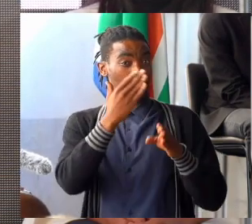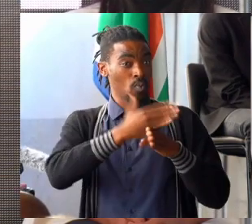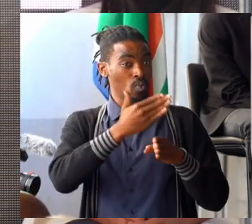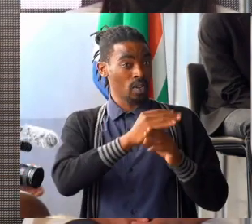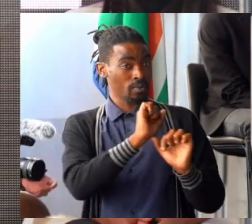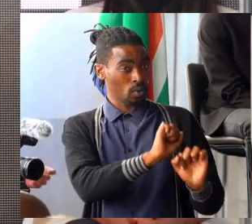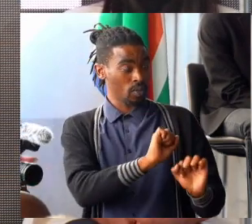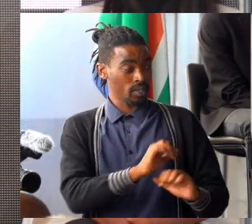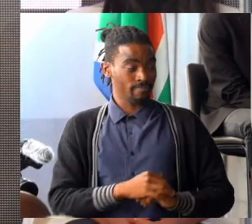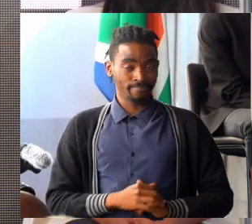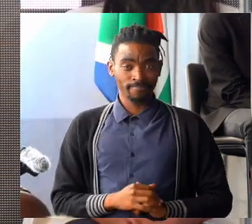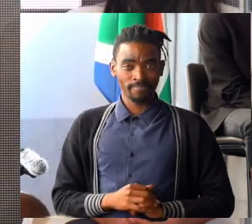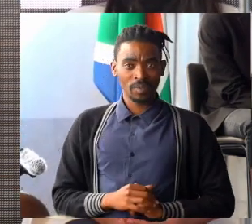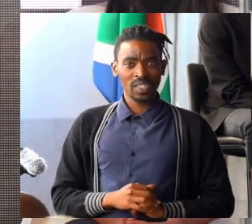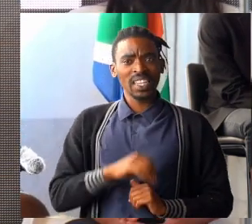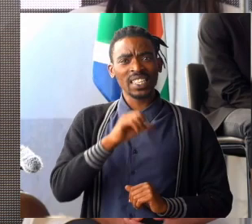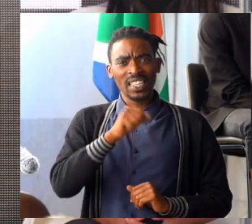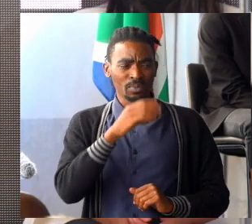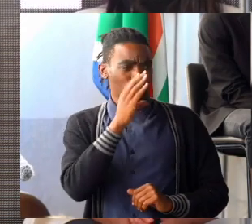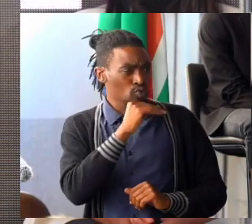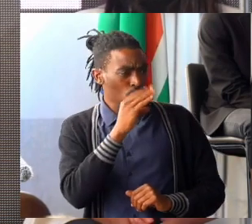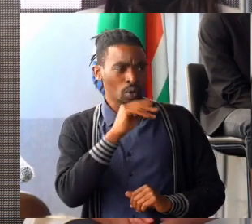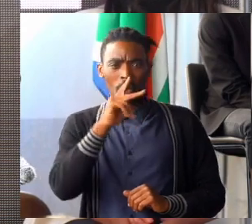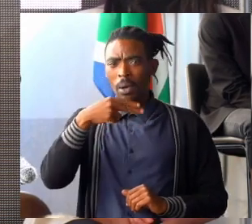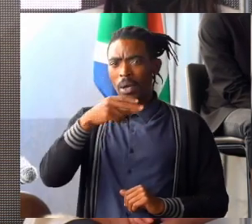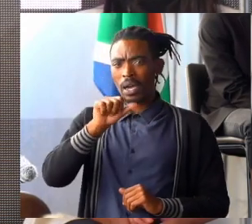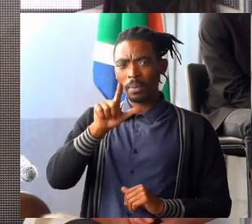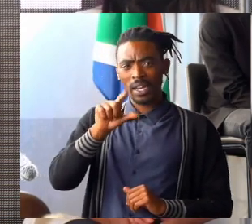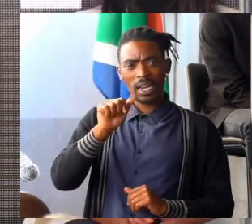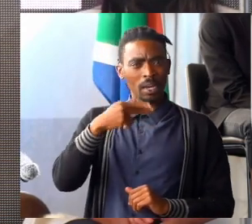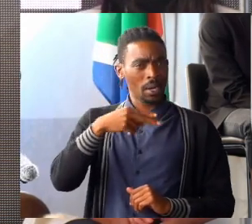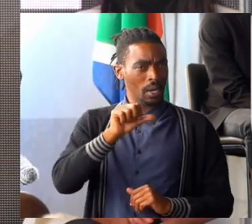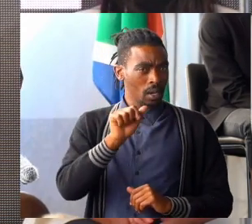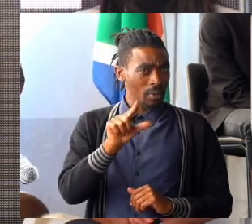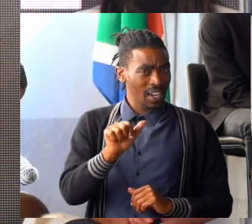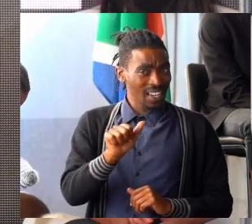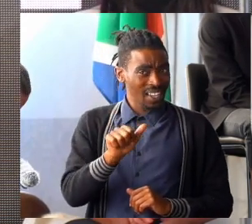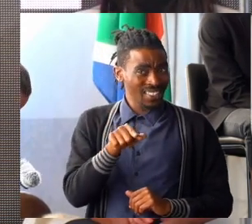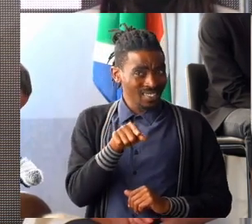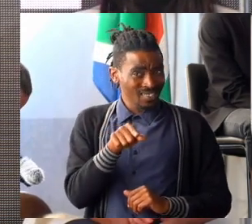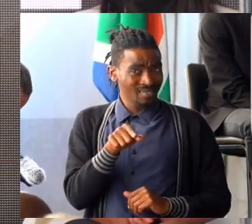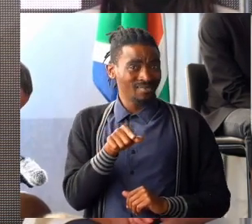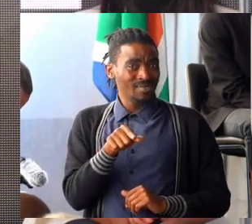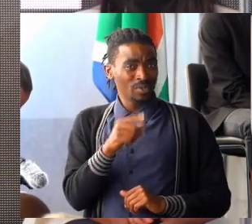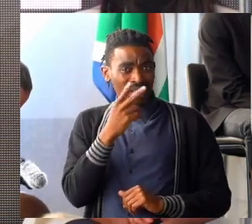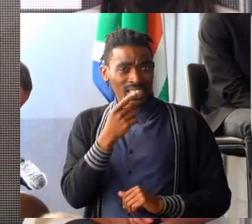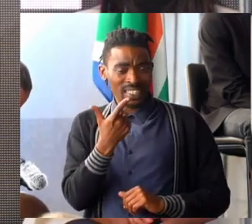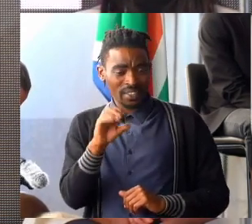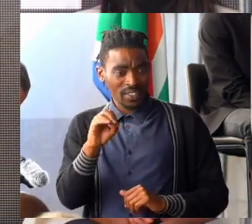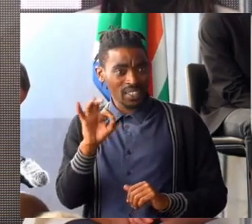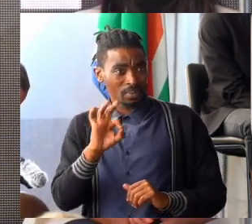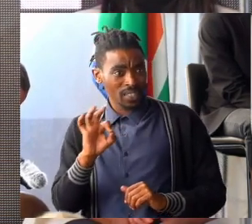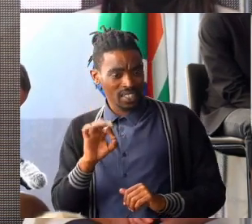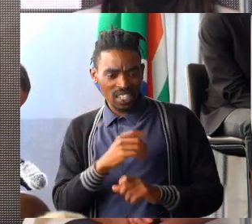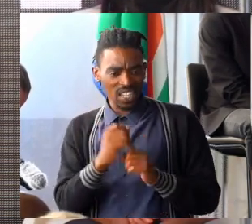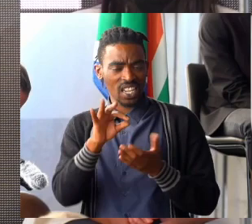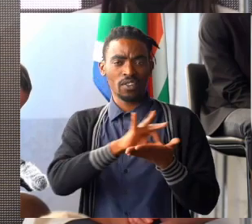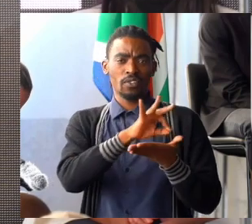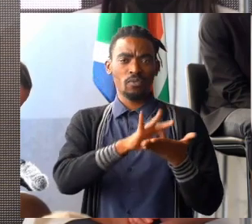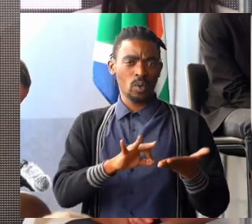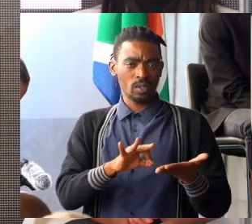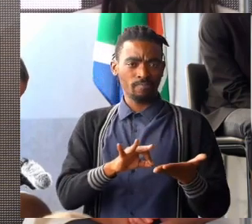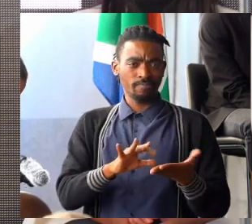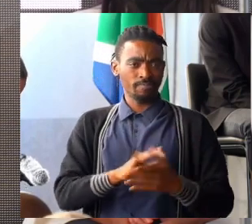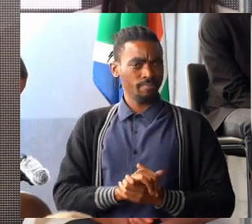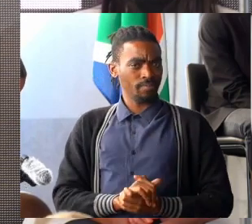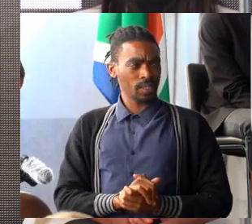I know we talk about Palapala and so on all the time, but you see, the reason 70% of people don't vote, it's